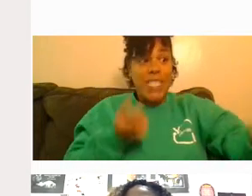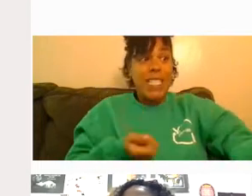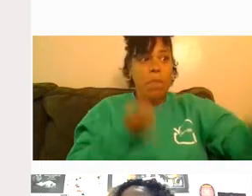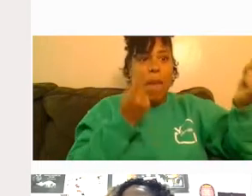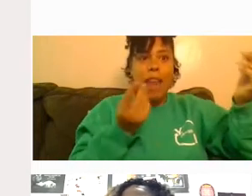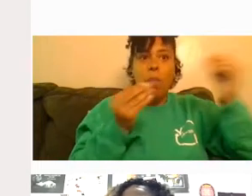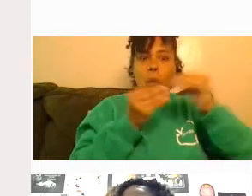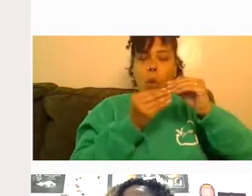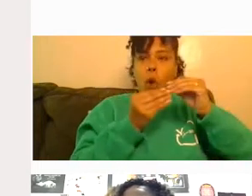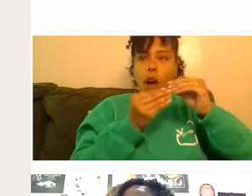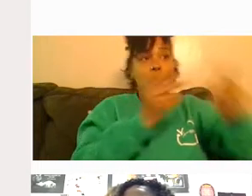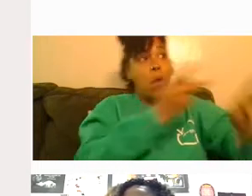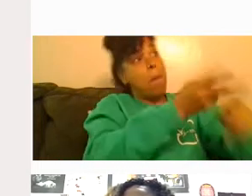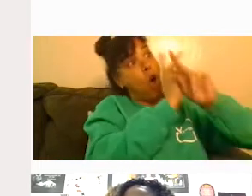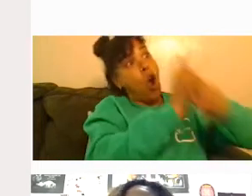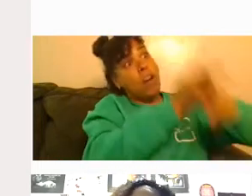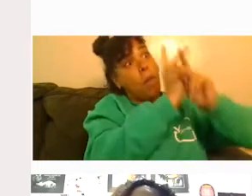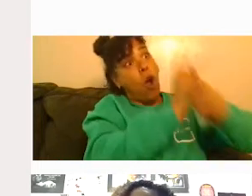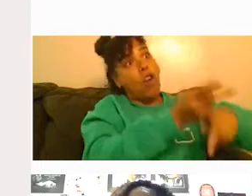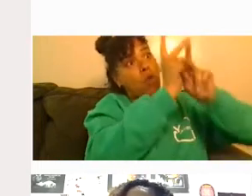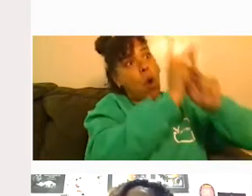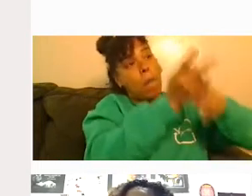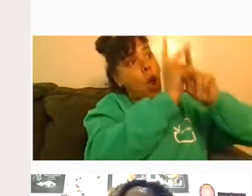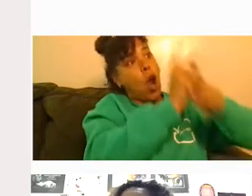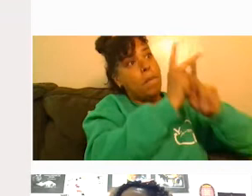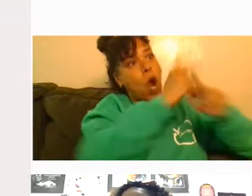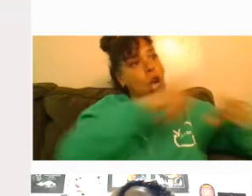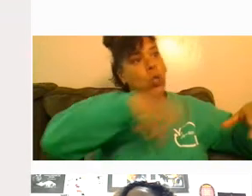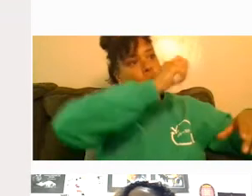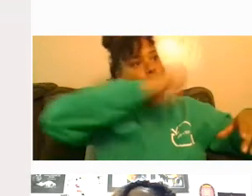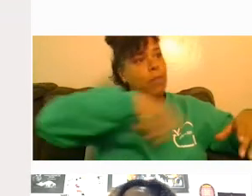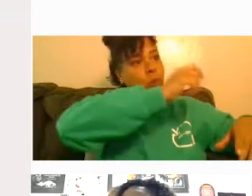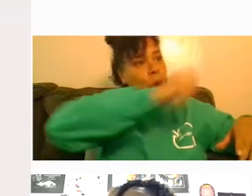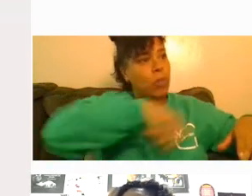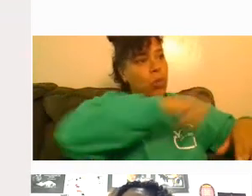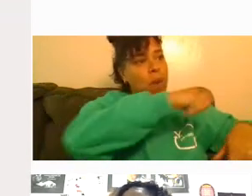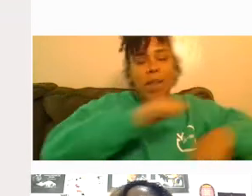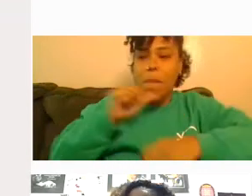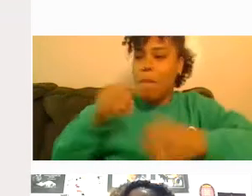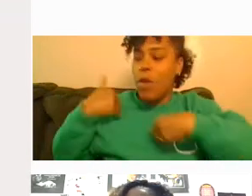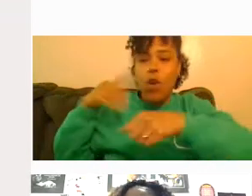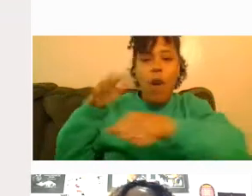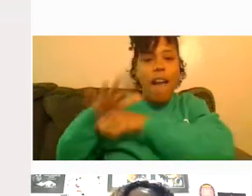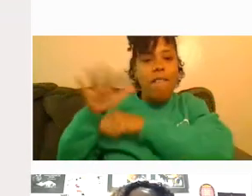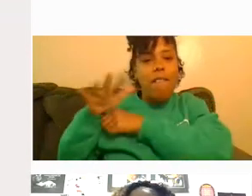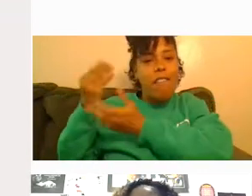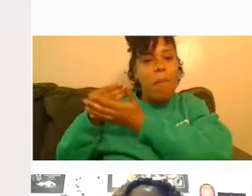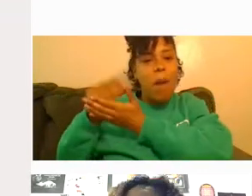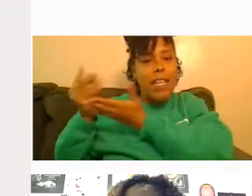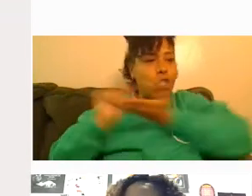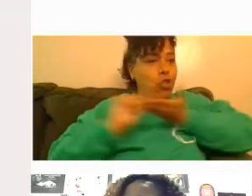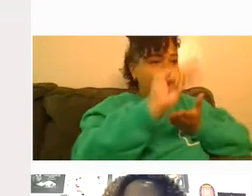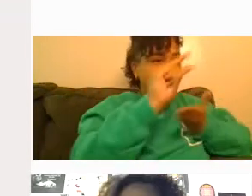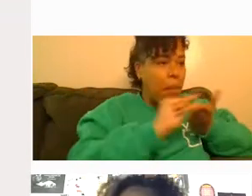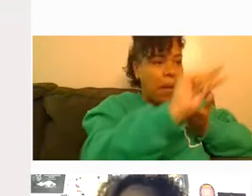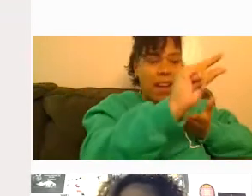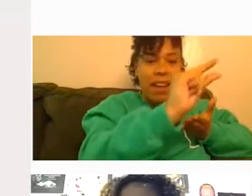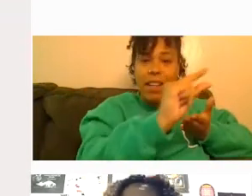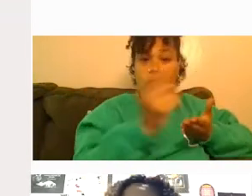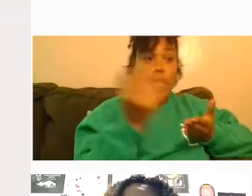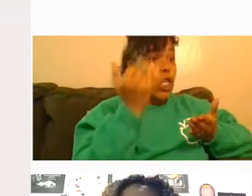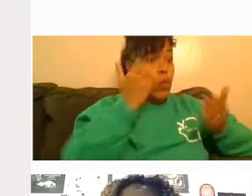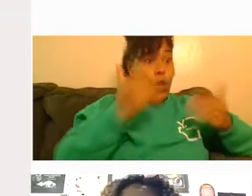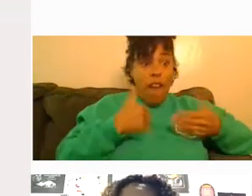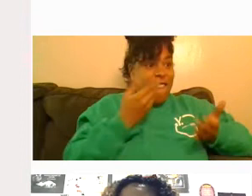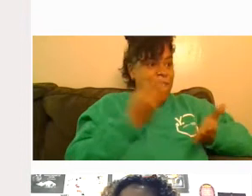We're borrowing to maintain our lifestyle. What do you do when you don't have enough income come in? Oh, we go to borrowing. That credit card,